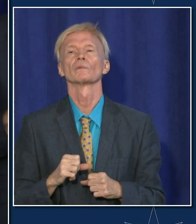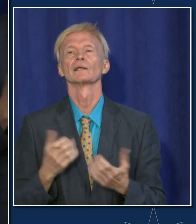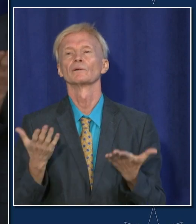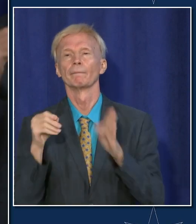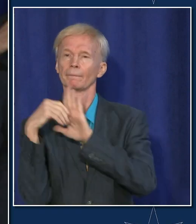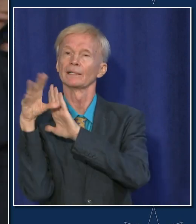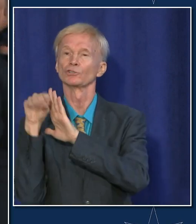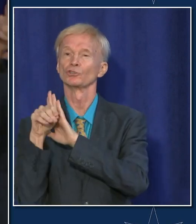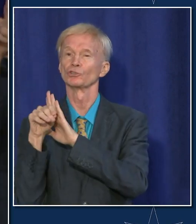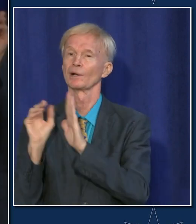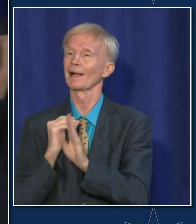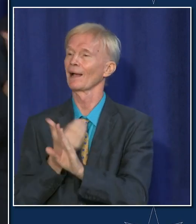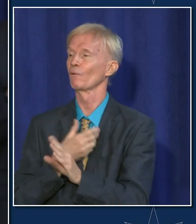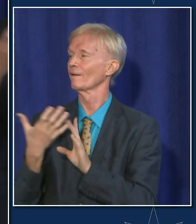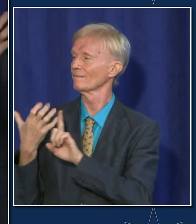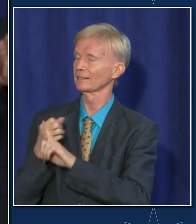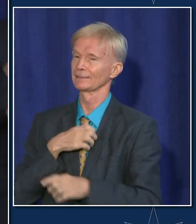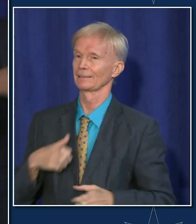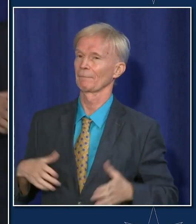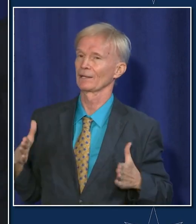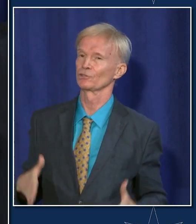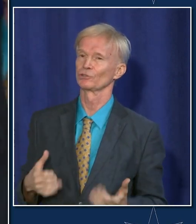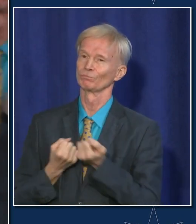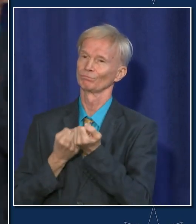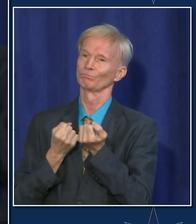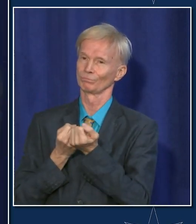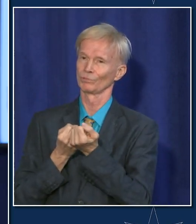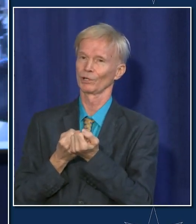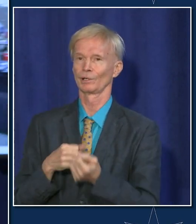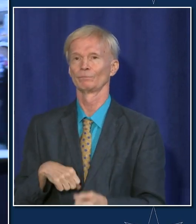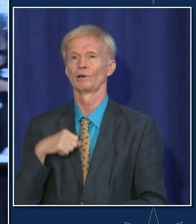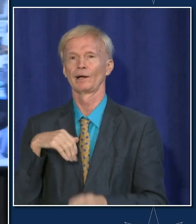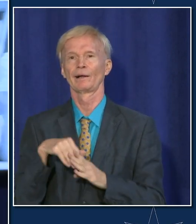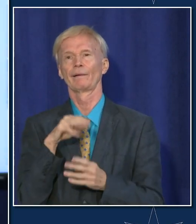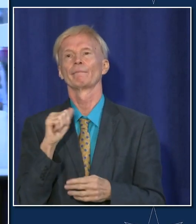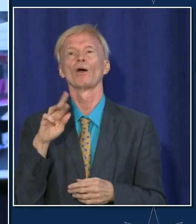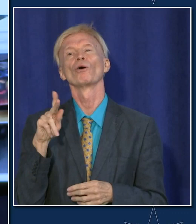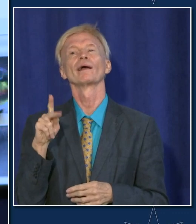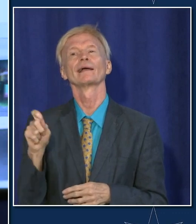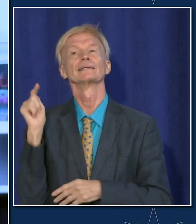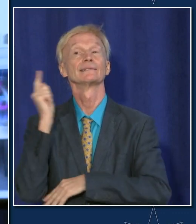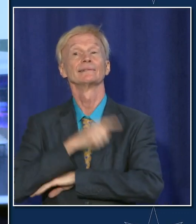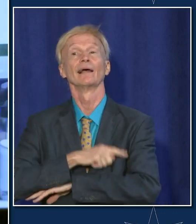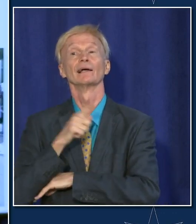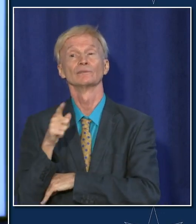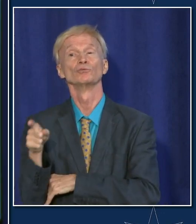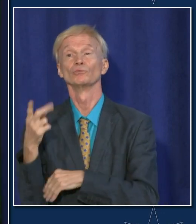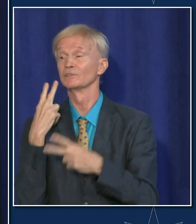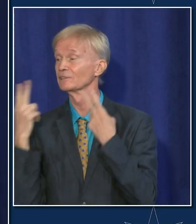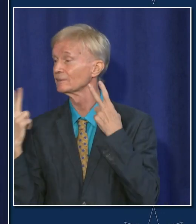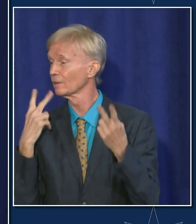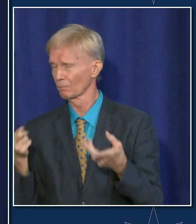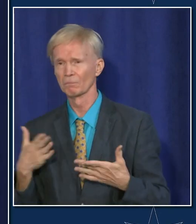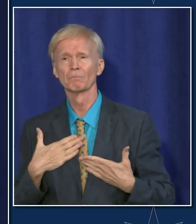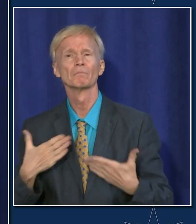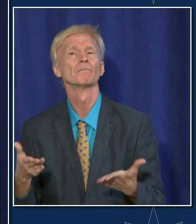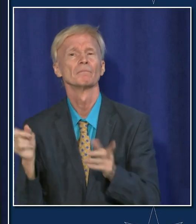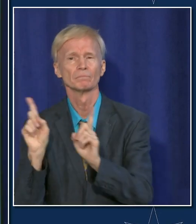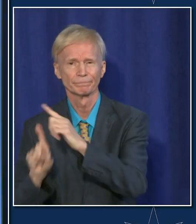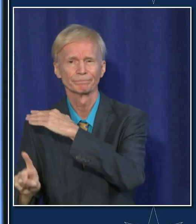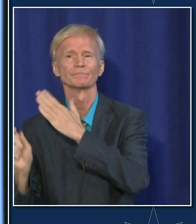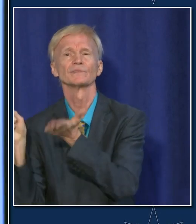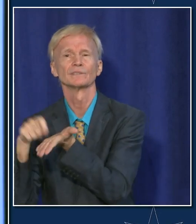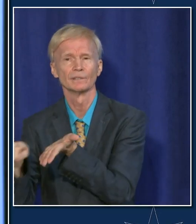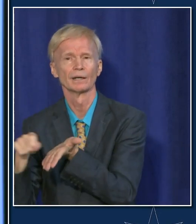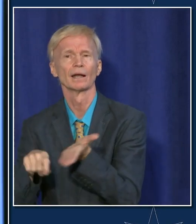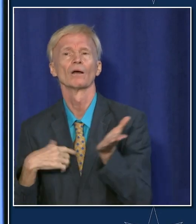quick picture of our vaccine ambassadors promoting vaccine pride at Market Days. If you see them out and about, please sign up for a vaccine, or where